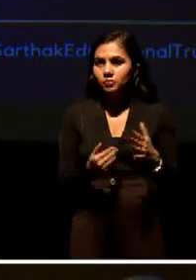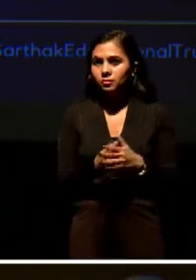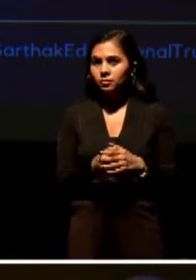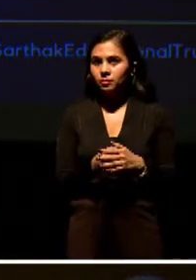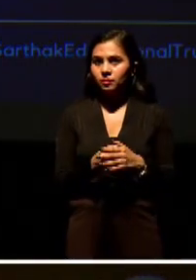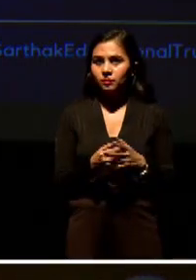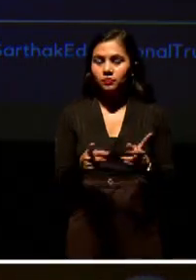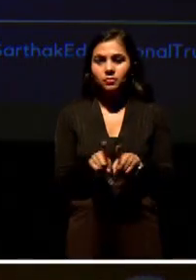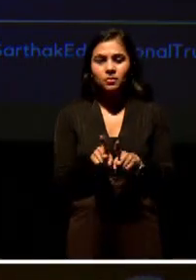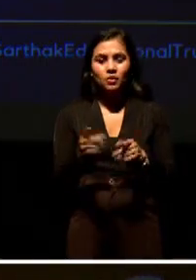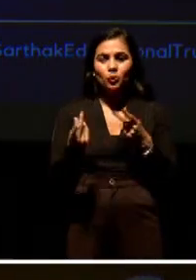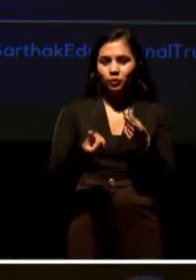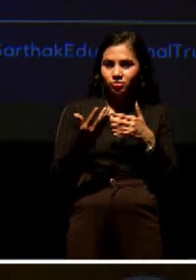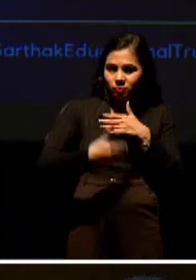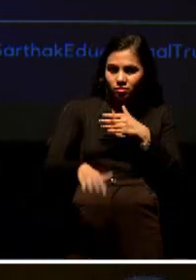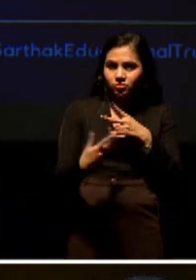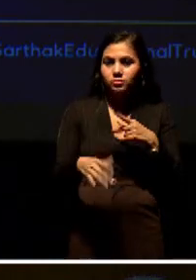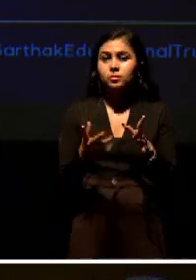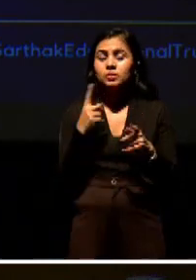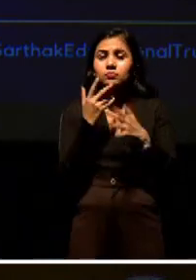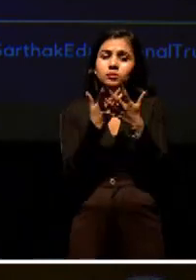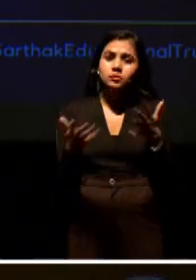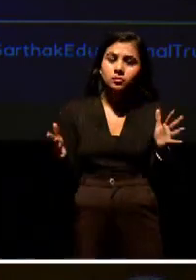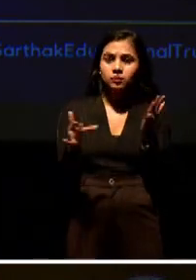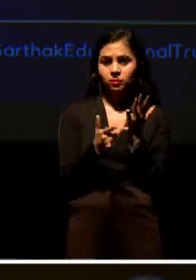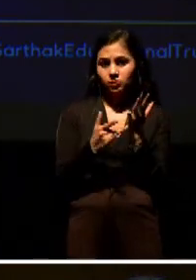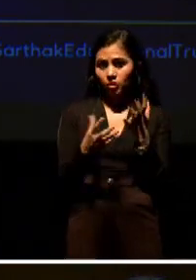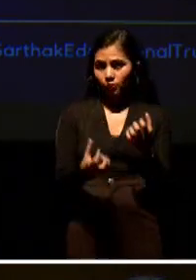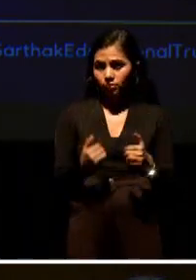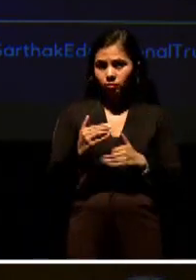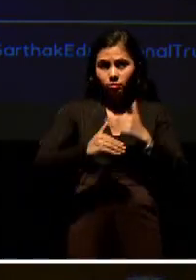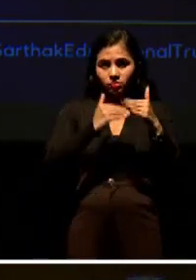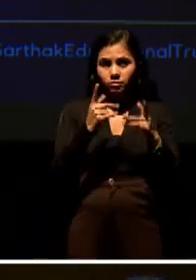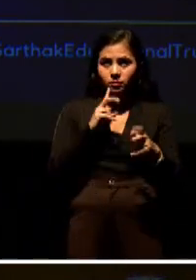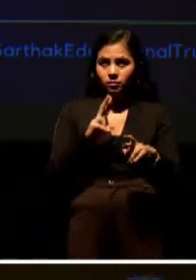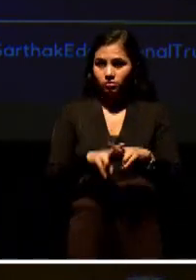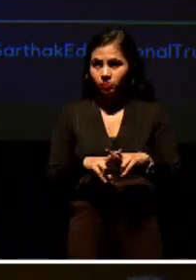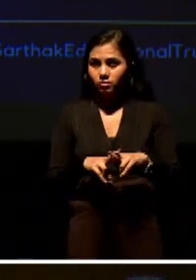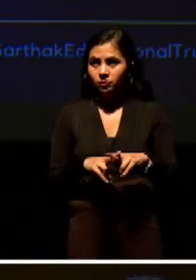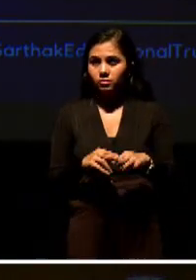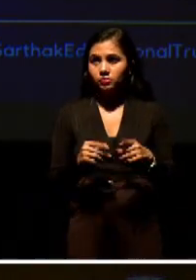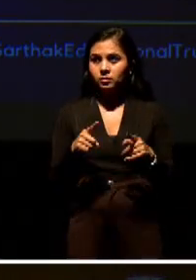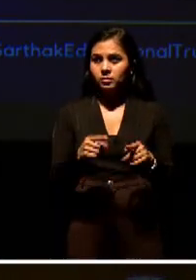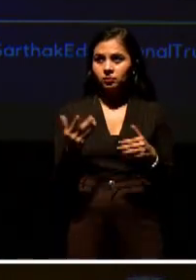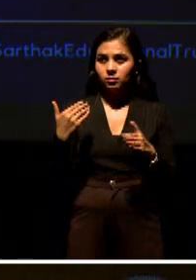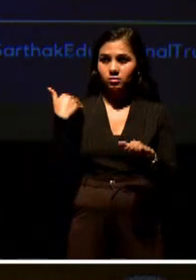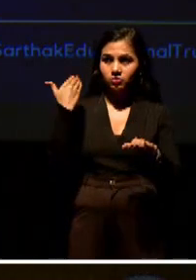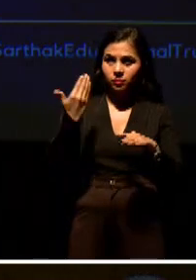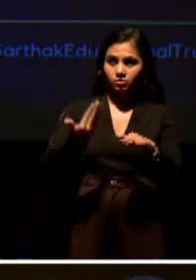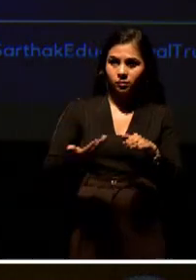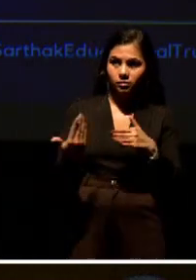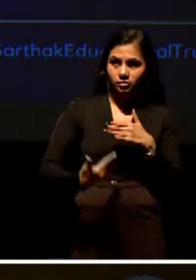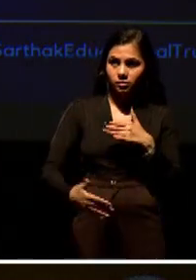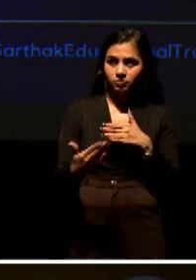high and it's changing very fast. So that any technology which we want to develop, unless it is something of a long-term duration, for